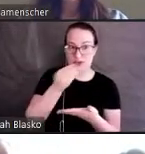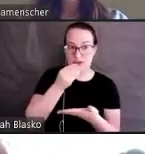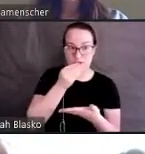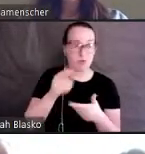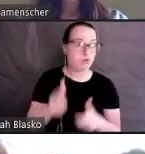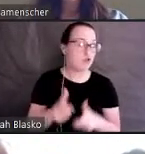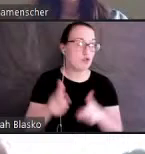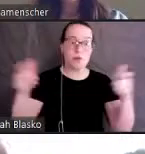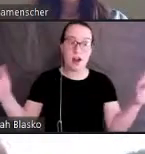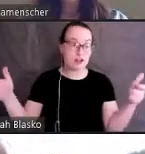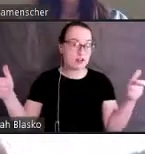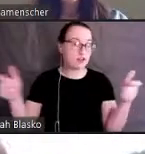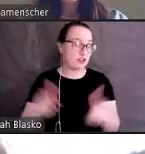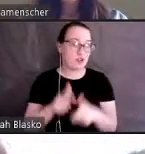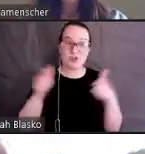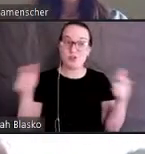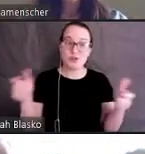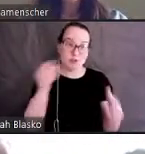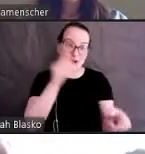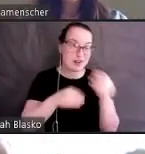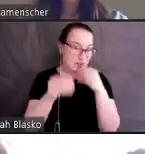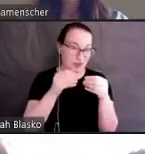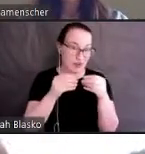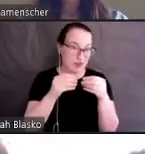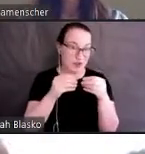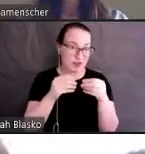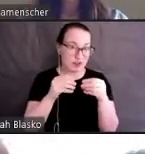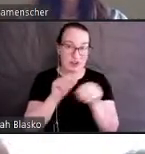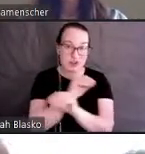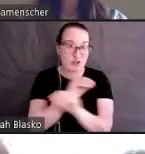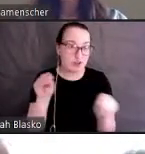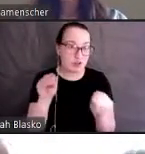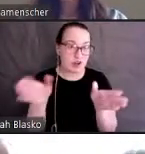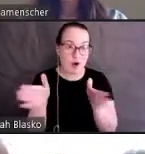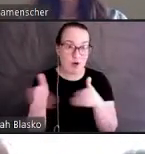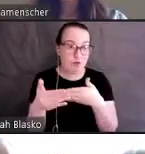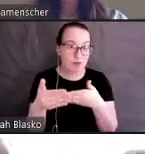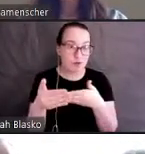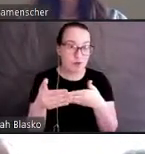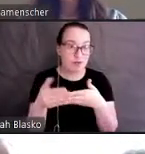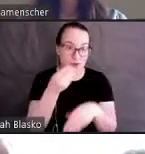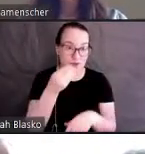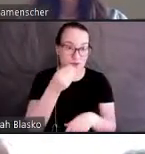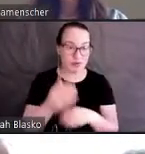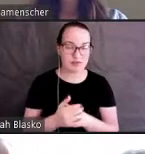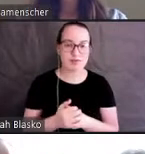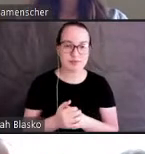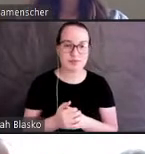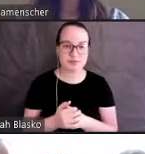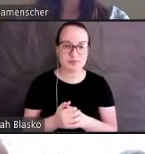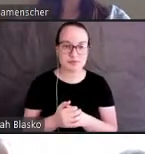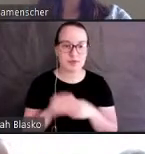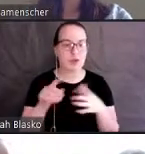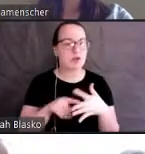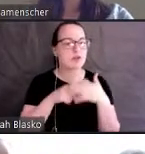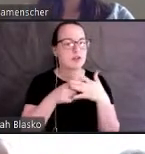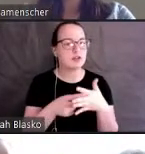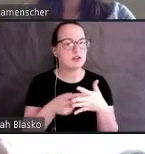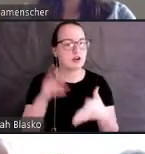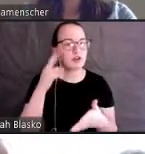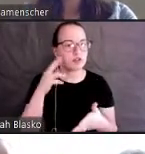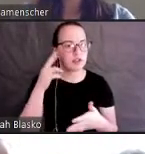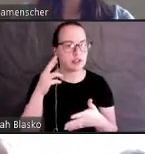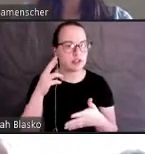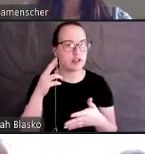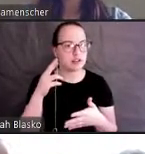We don't have any room." And we start to realize that's